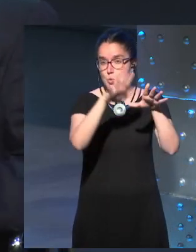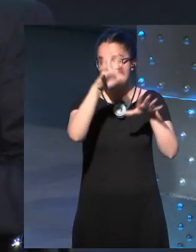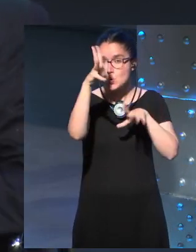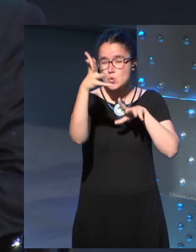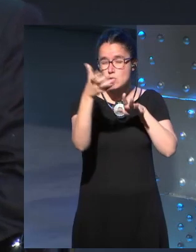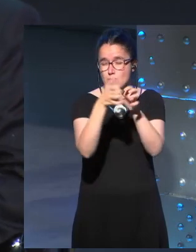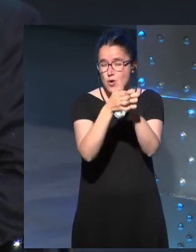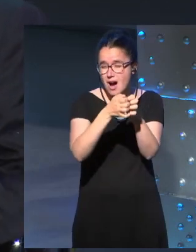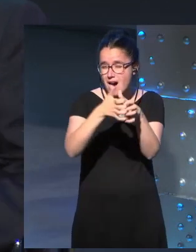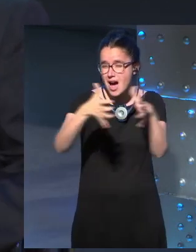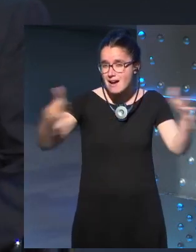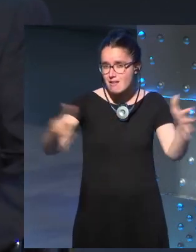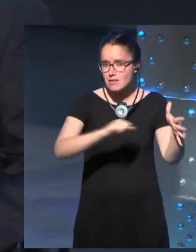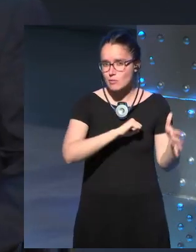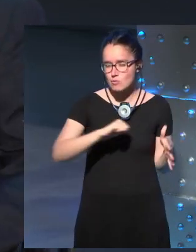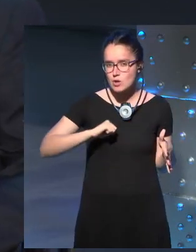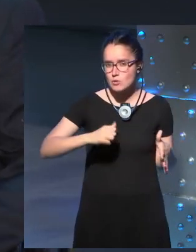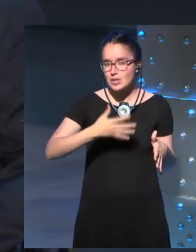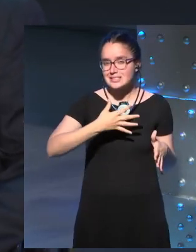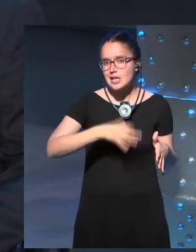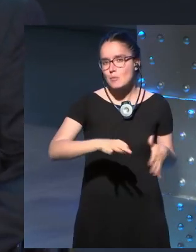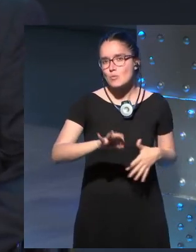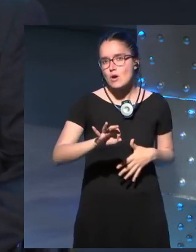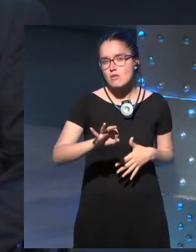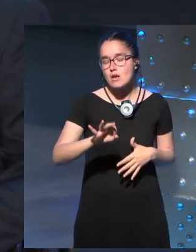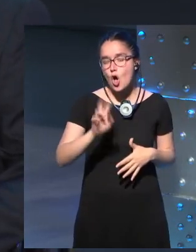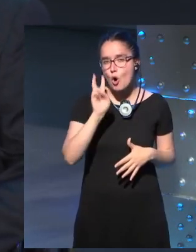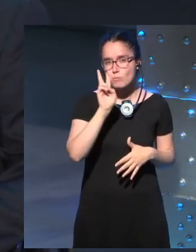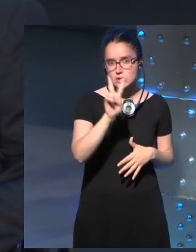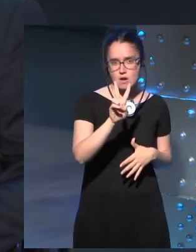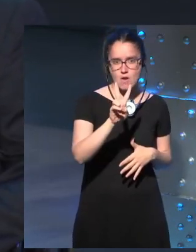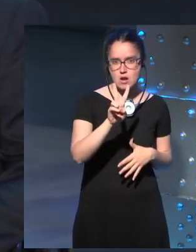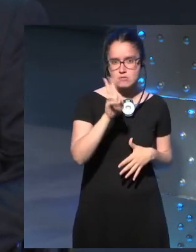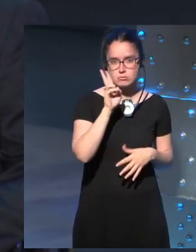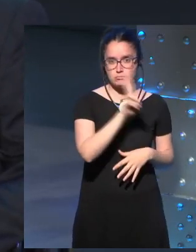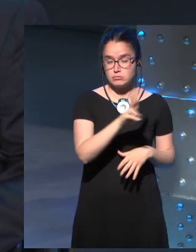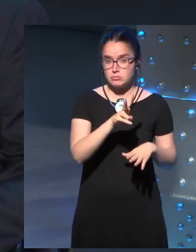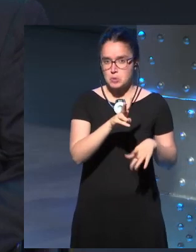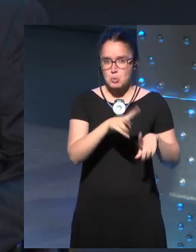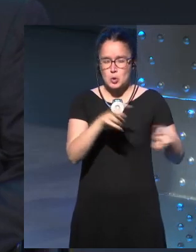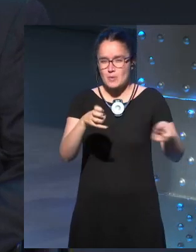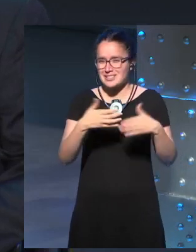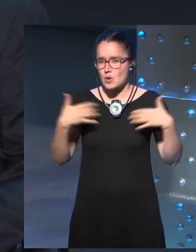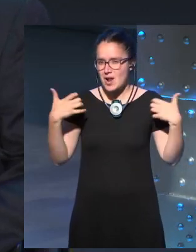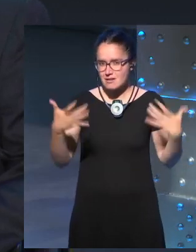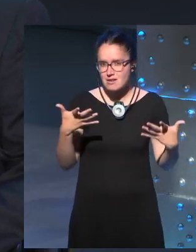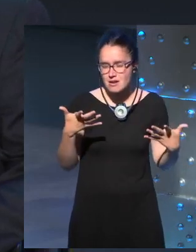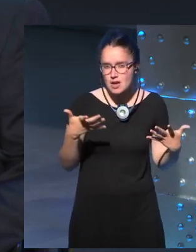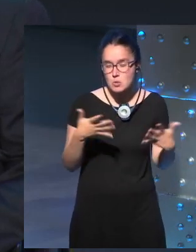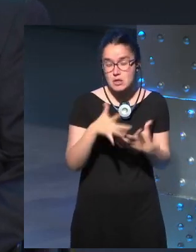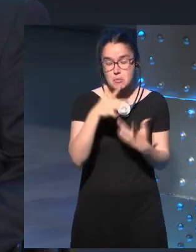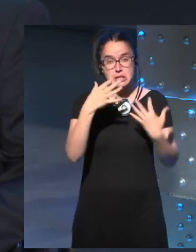it is such a big universe that it can be observed from